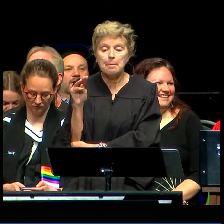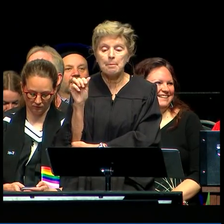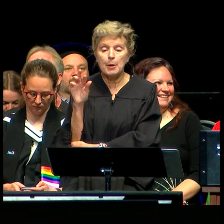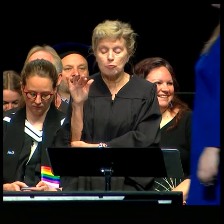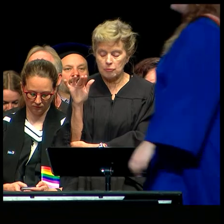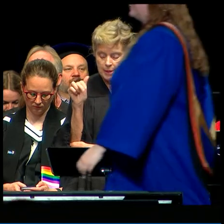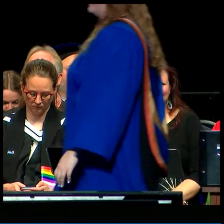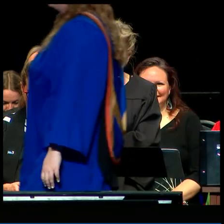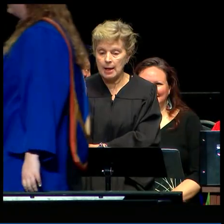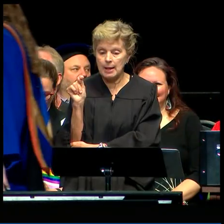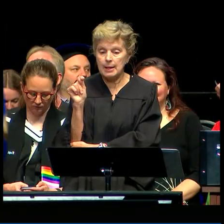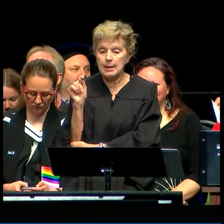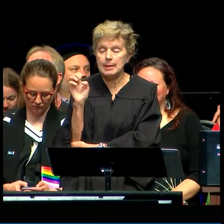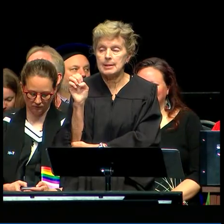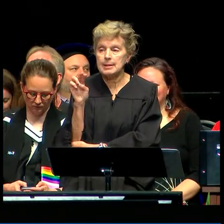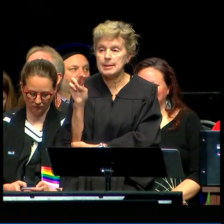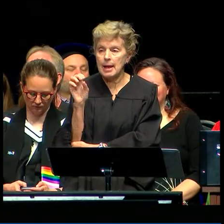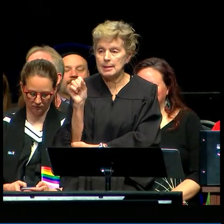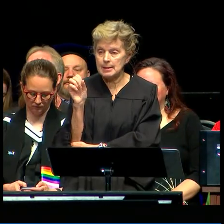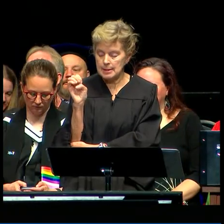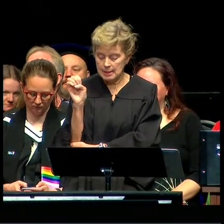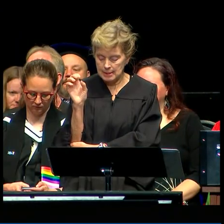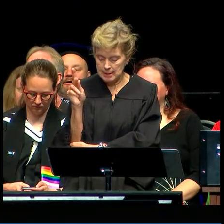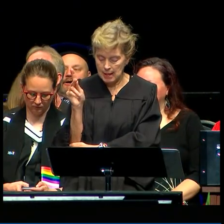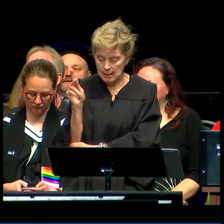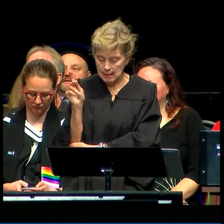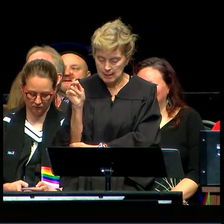Marina Tensek.